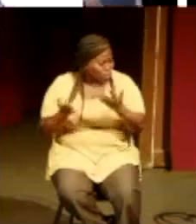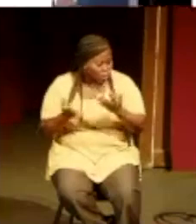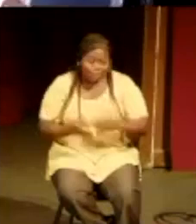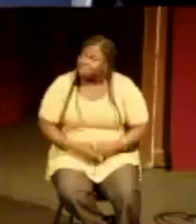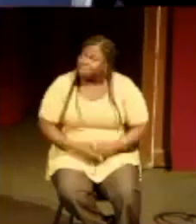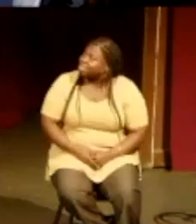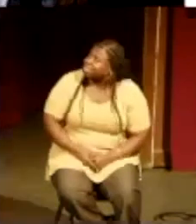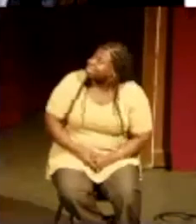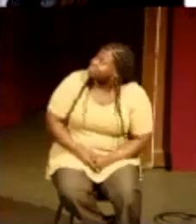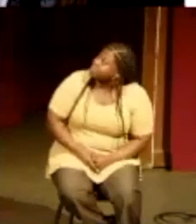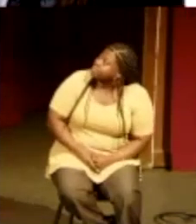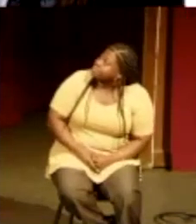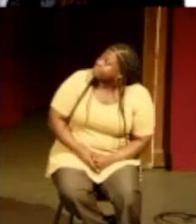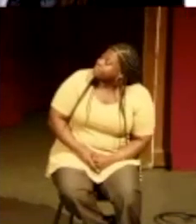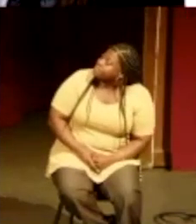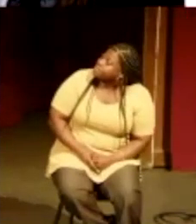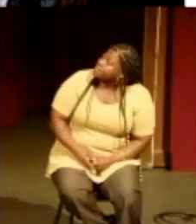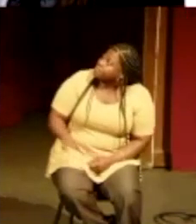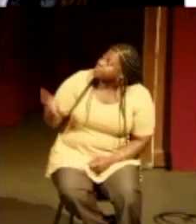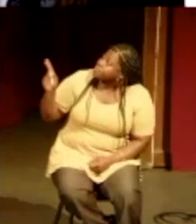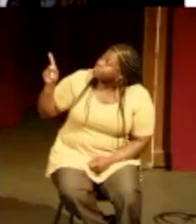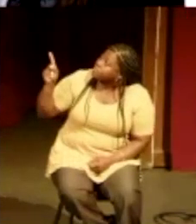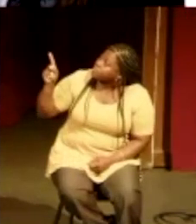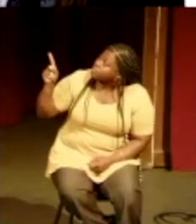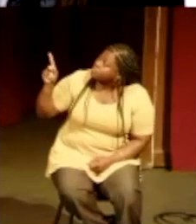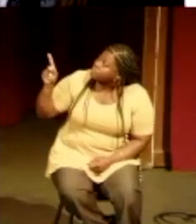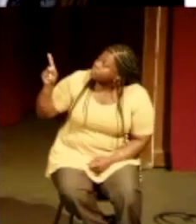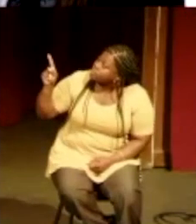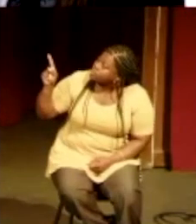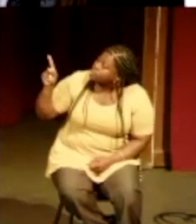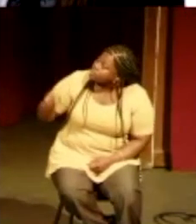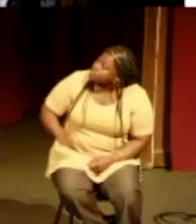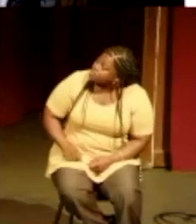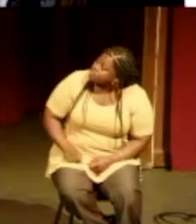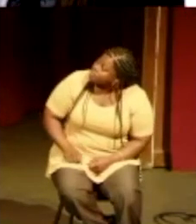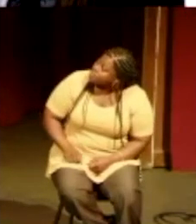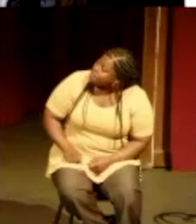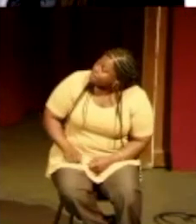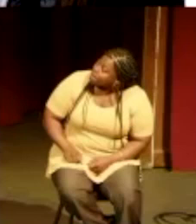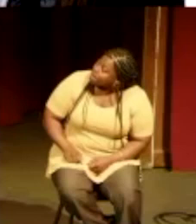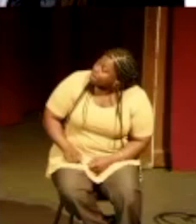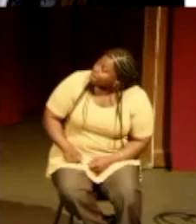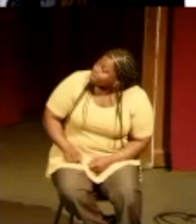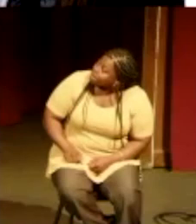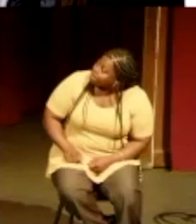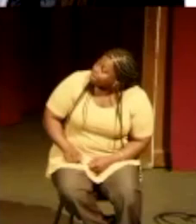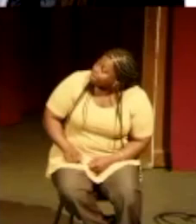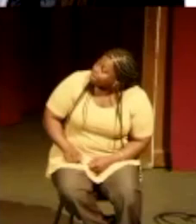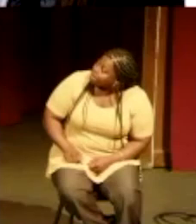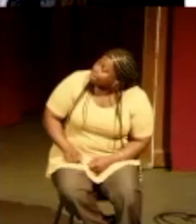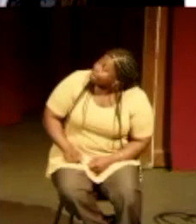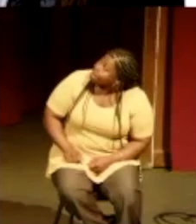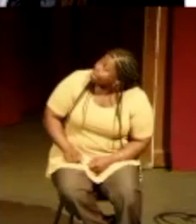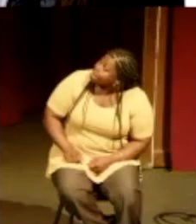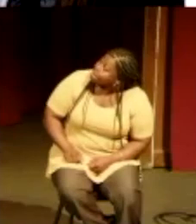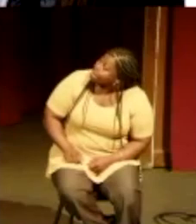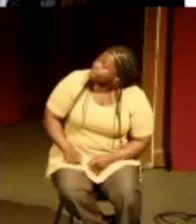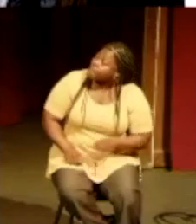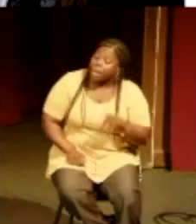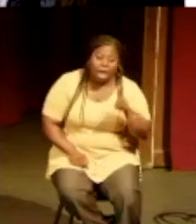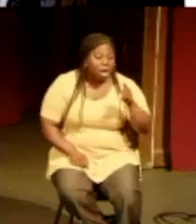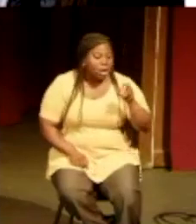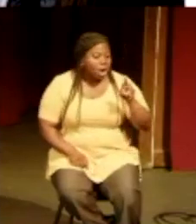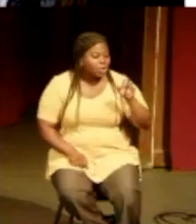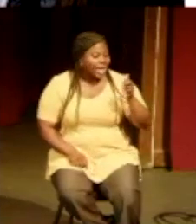picture here. I think, yeah, Dr. Allison Ferry-Avey does a great job down in Tulare, and there's a great shot of her and one of her students.